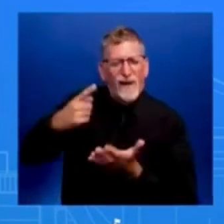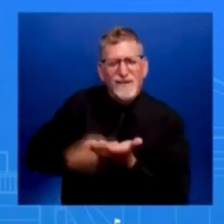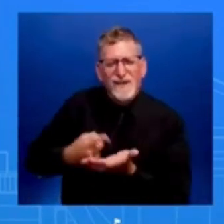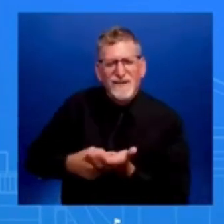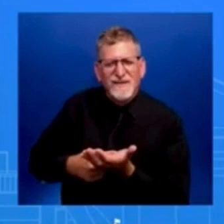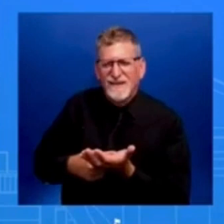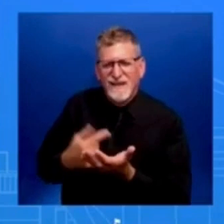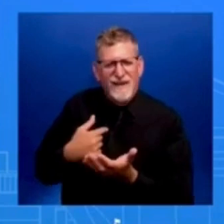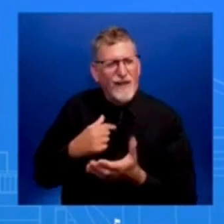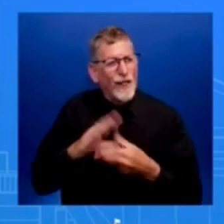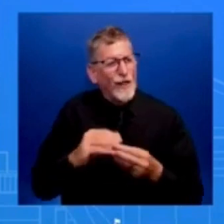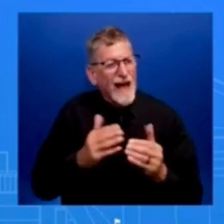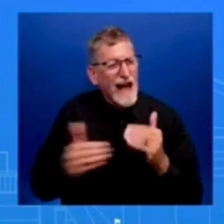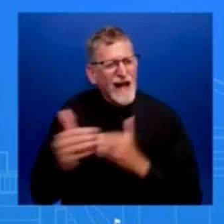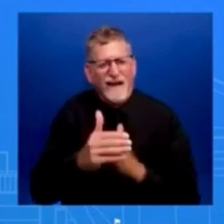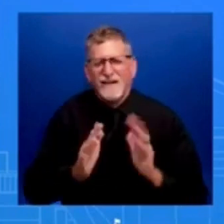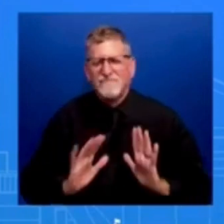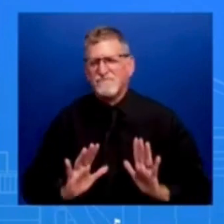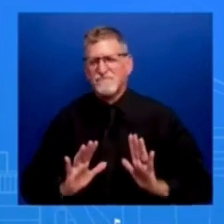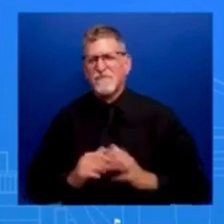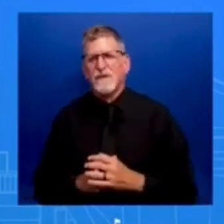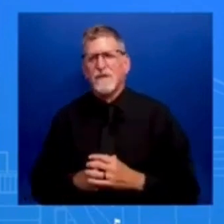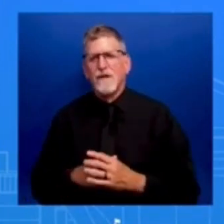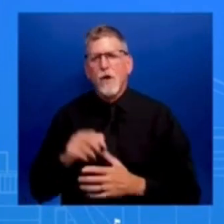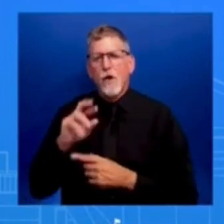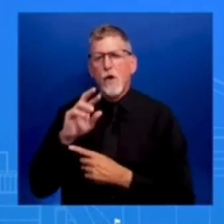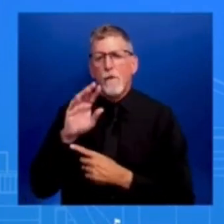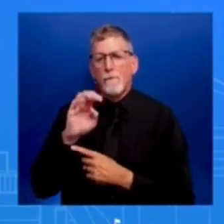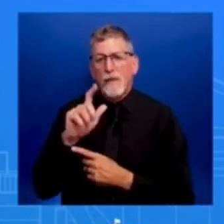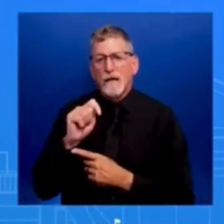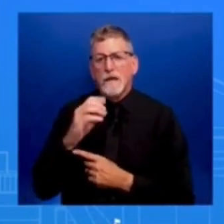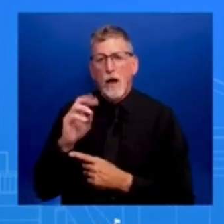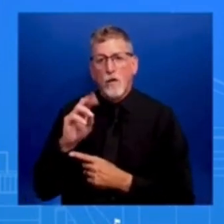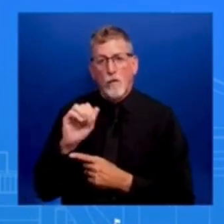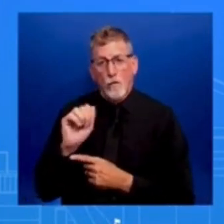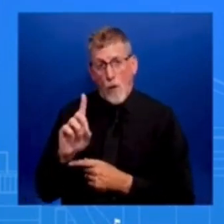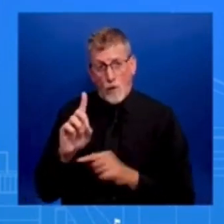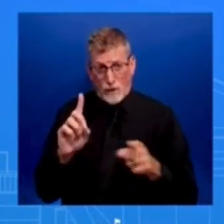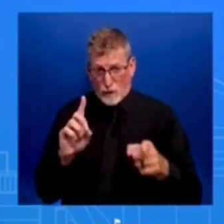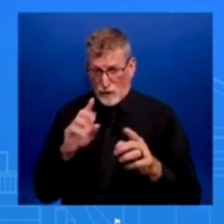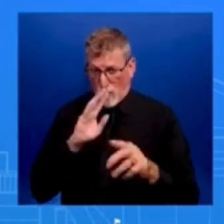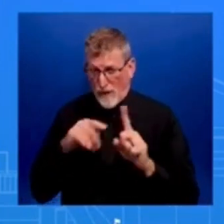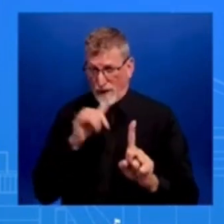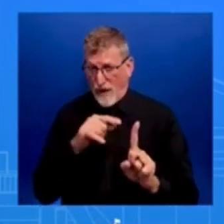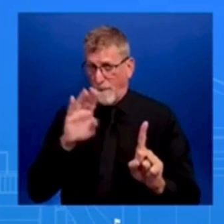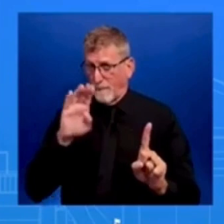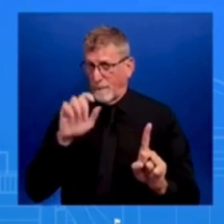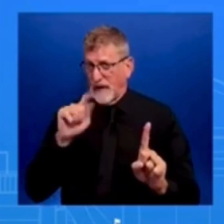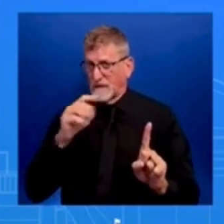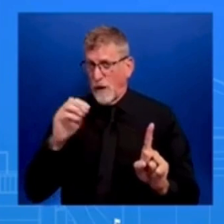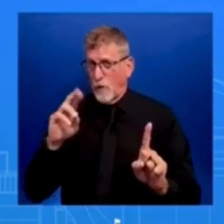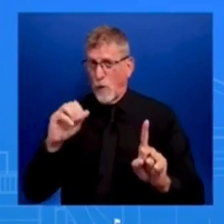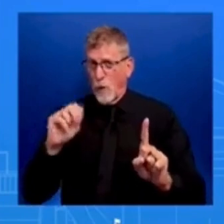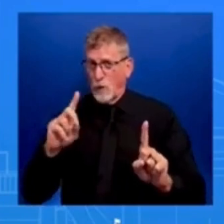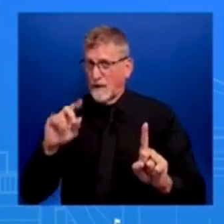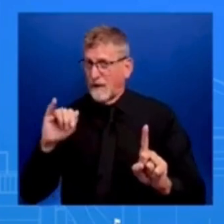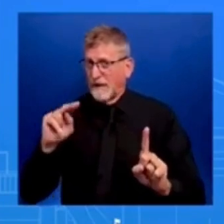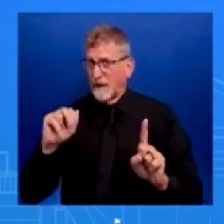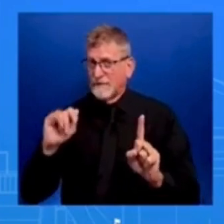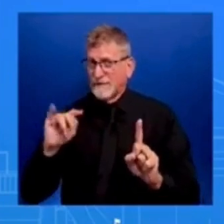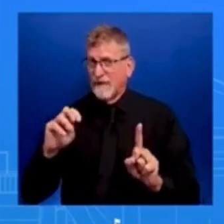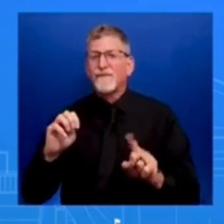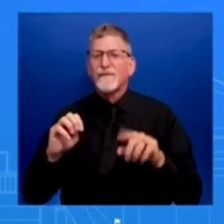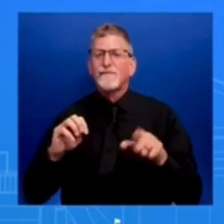presume, is that what you're speaking to towards? I know my colleague was asked a couple times yesterday from NSC what I can expect. It's they will discuss the